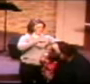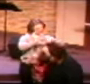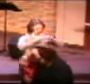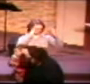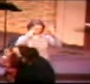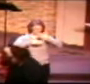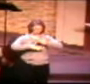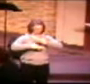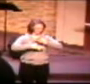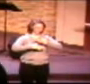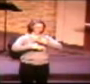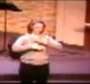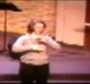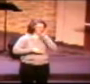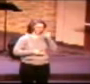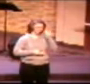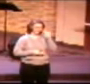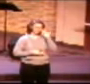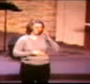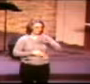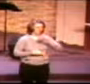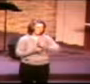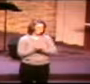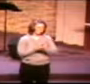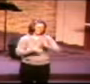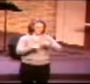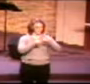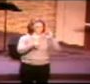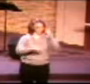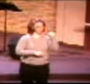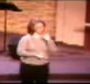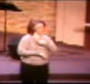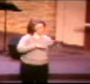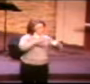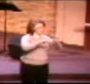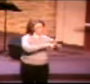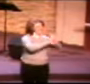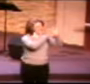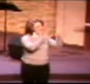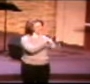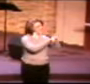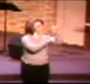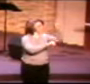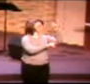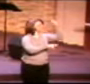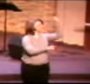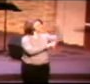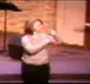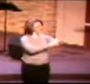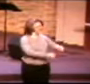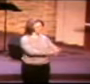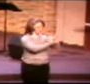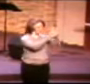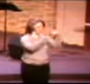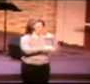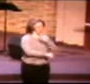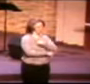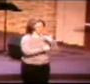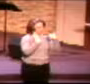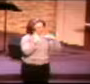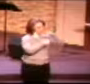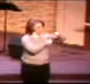darkness, we don't know what's true. But if we walk in the light as he himself is the light, we